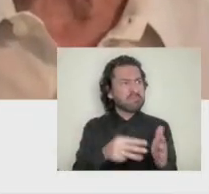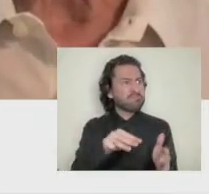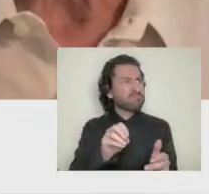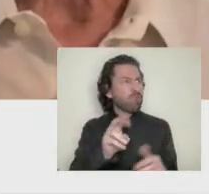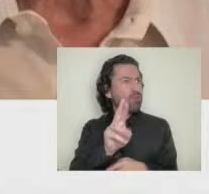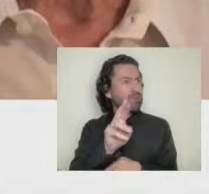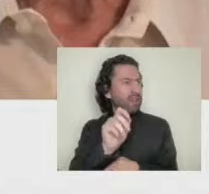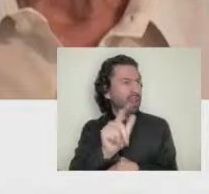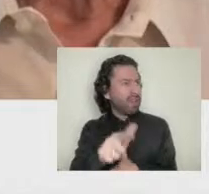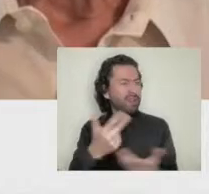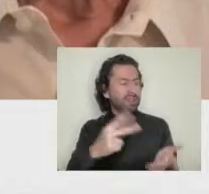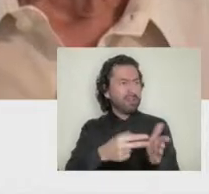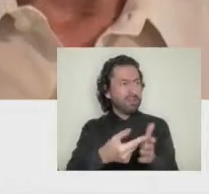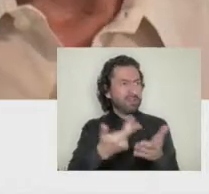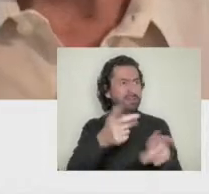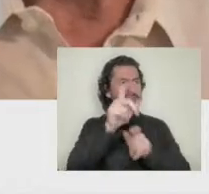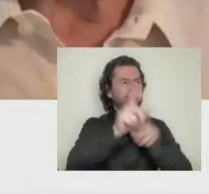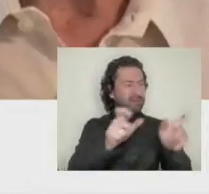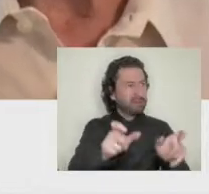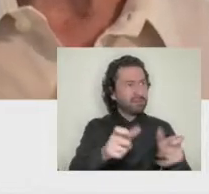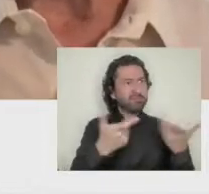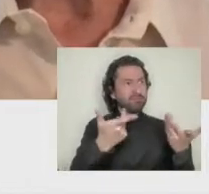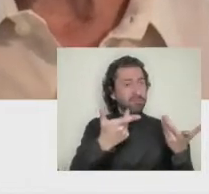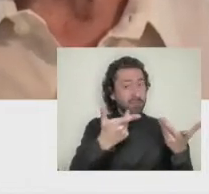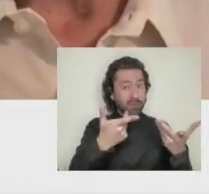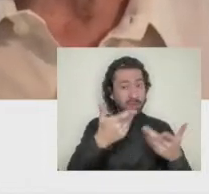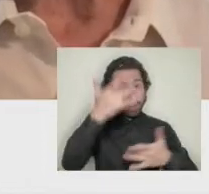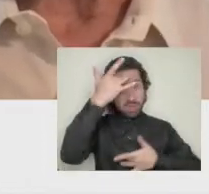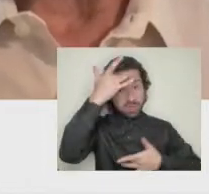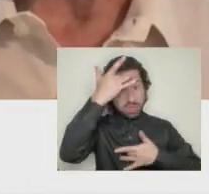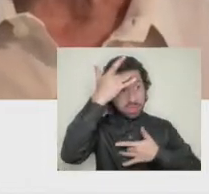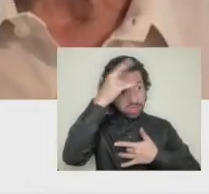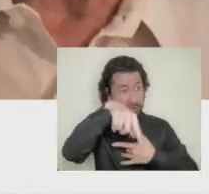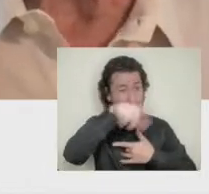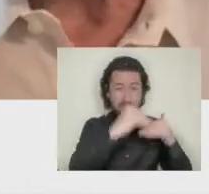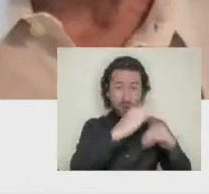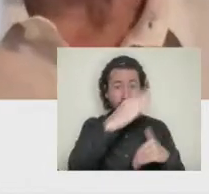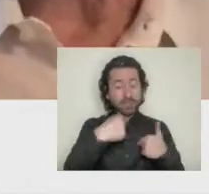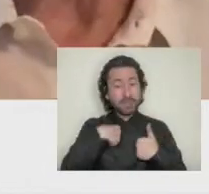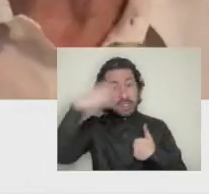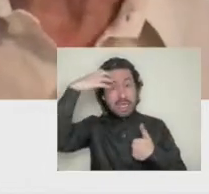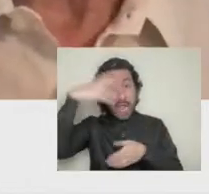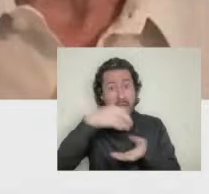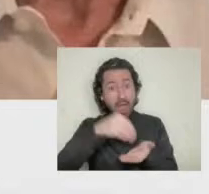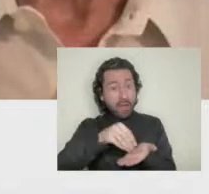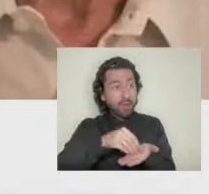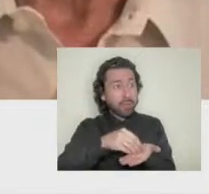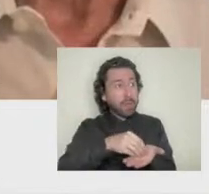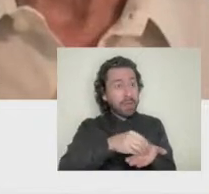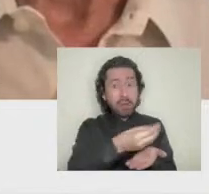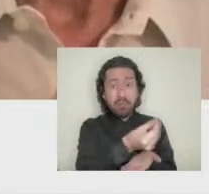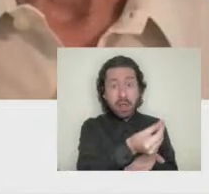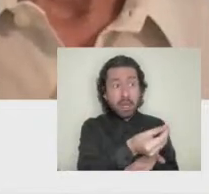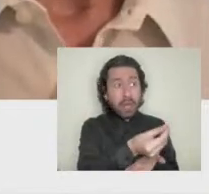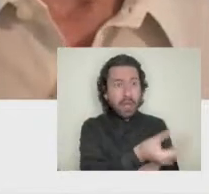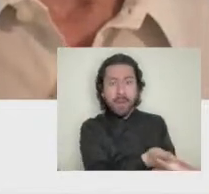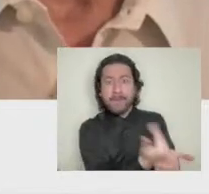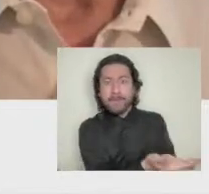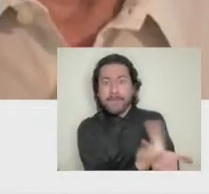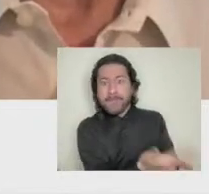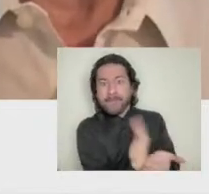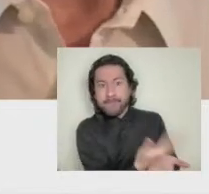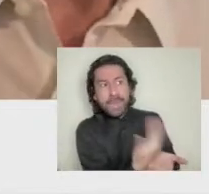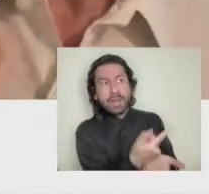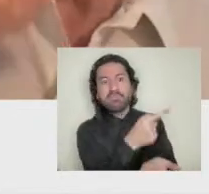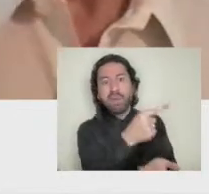from them in order to make them even sicker, which is what happened. So this